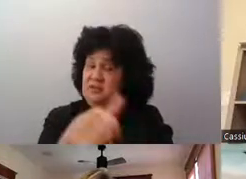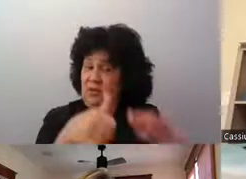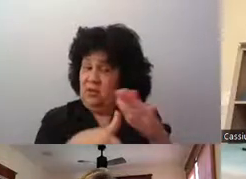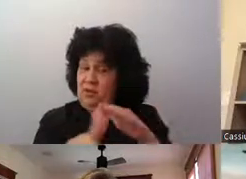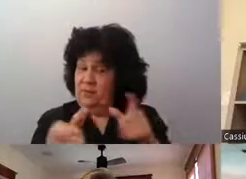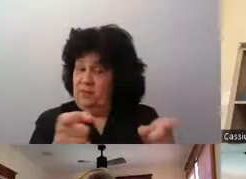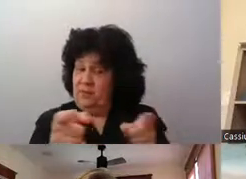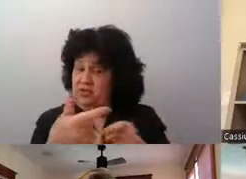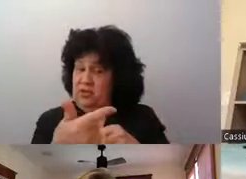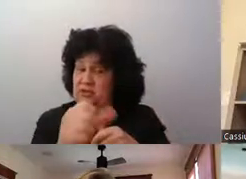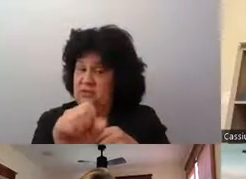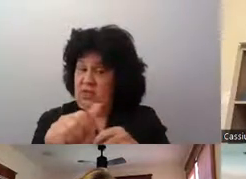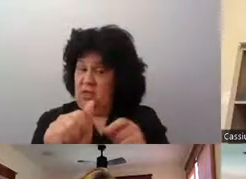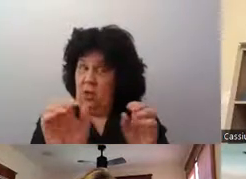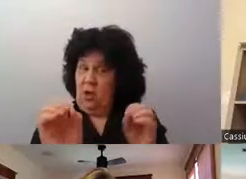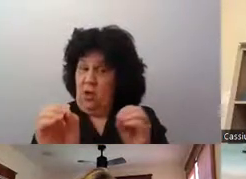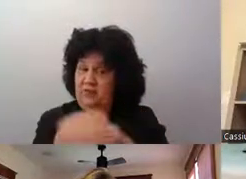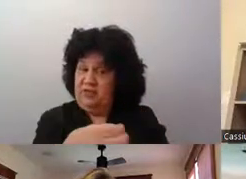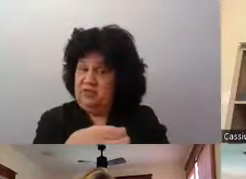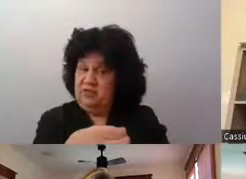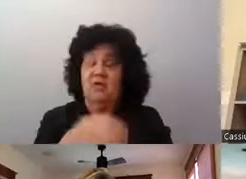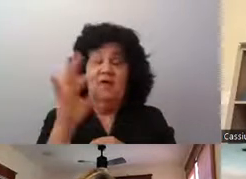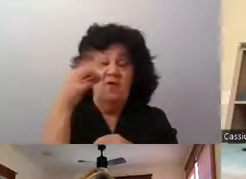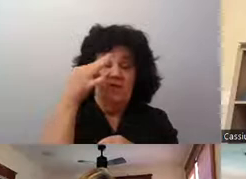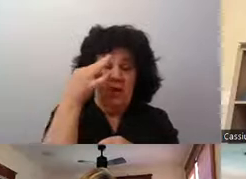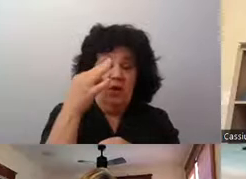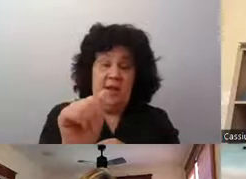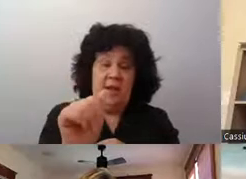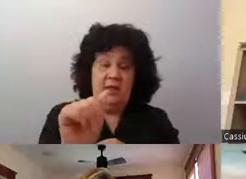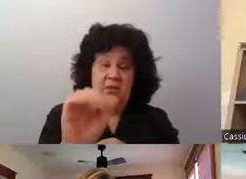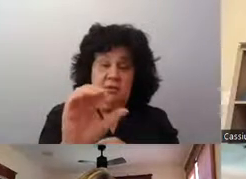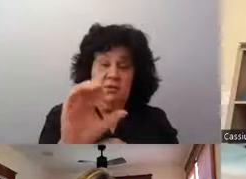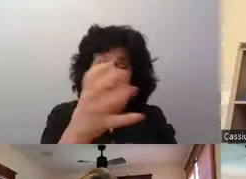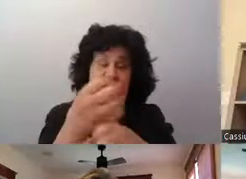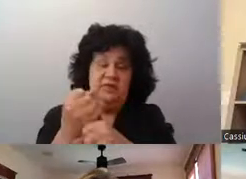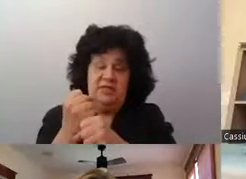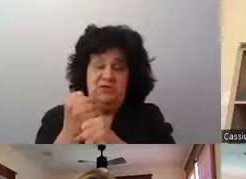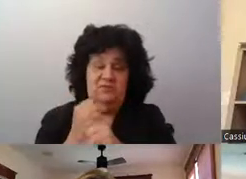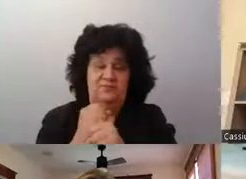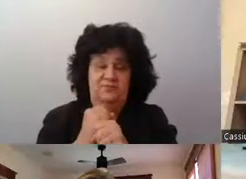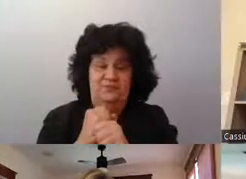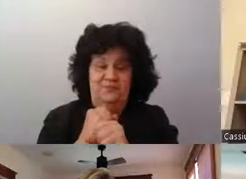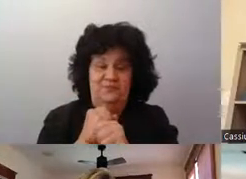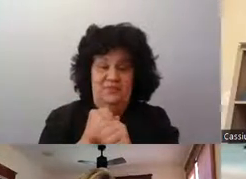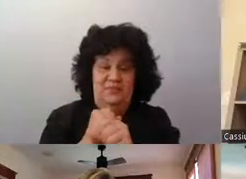GSA's Office Federal Acquisition Service, Josh Royko, because now he's going to get some email,